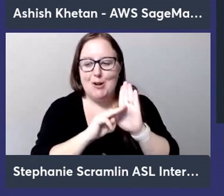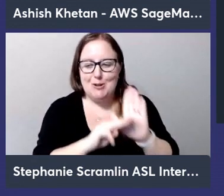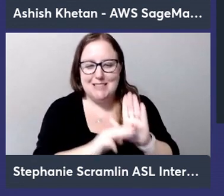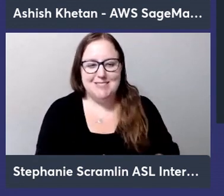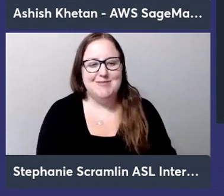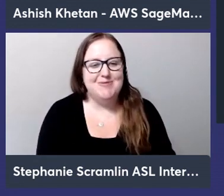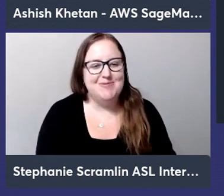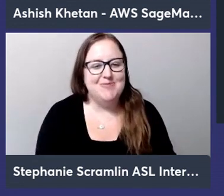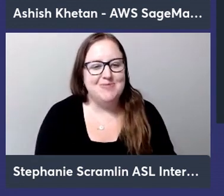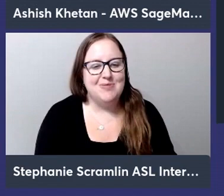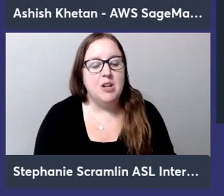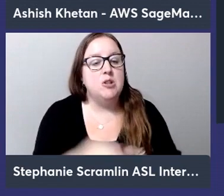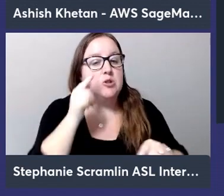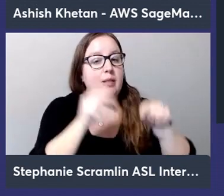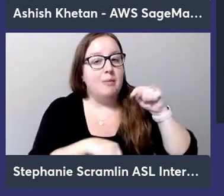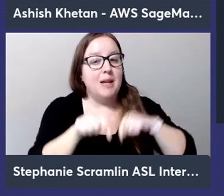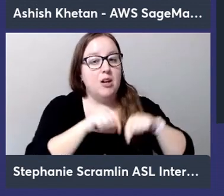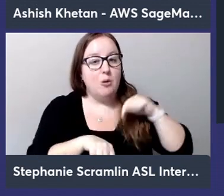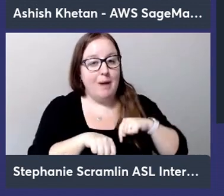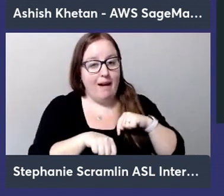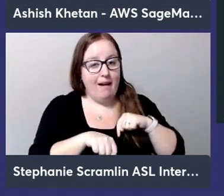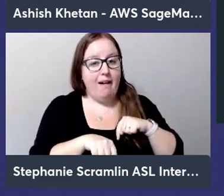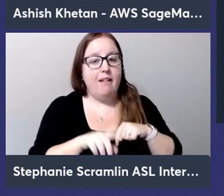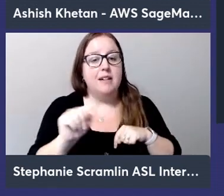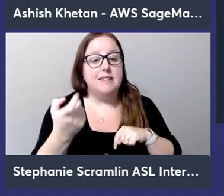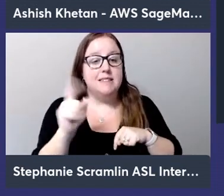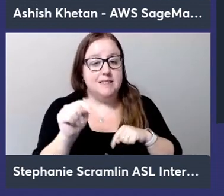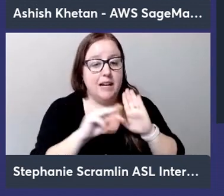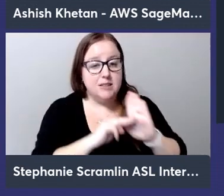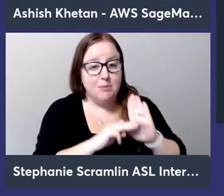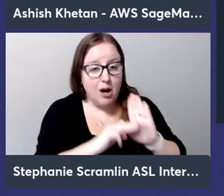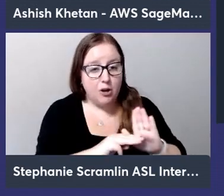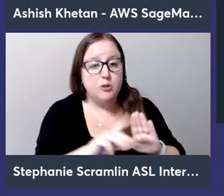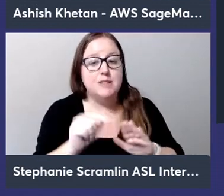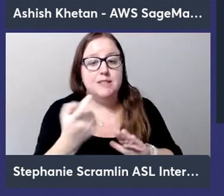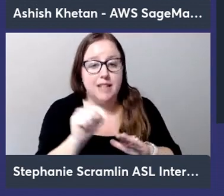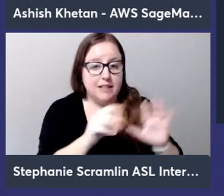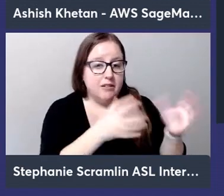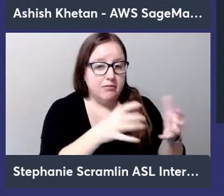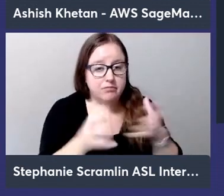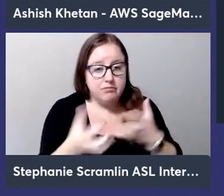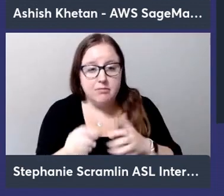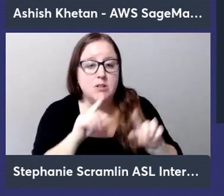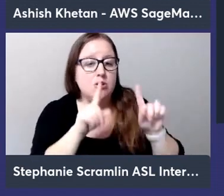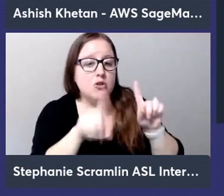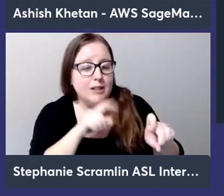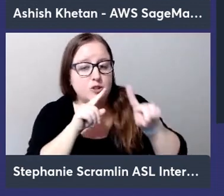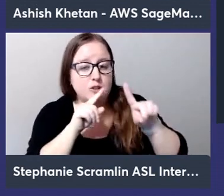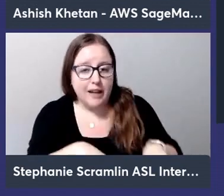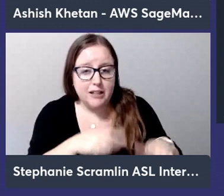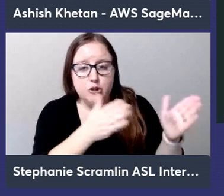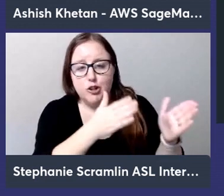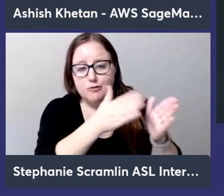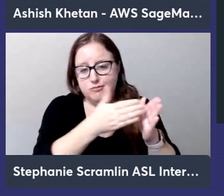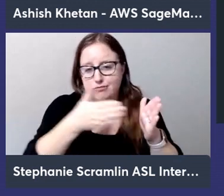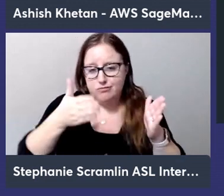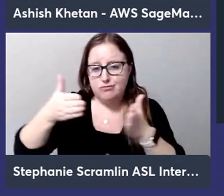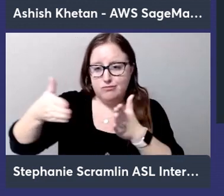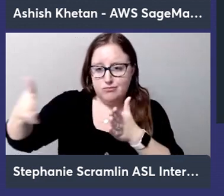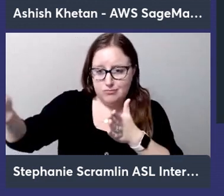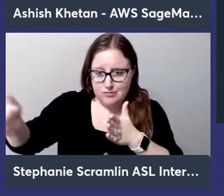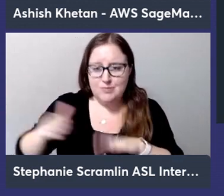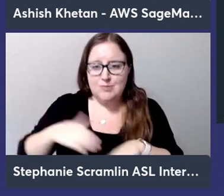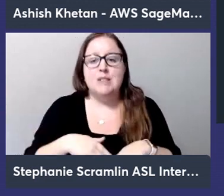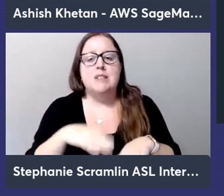Okay, so let me go back. So text models, we have text classification, question answering, sentence pair classification, named entity recognition, where you